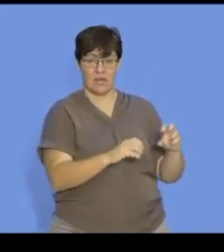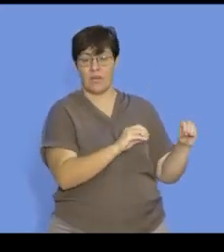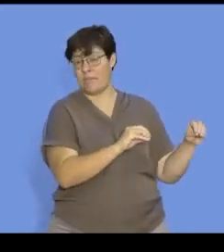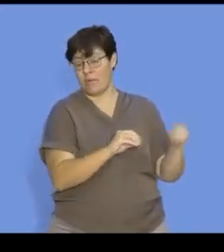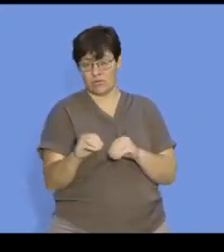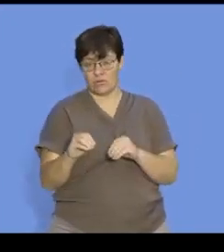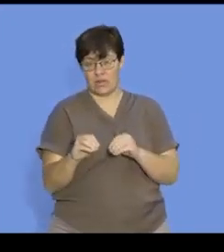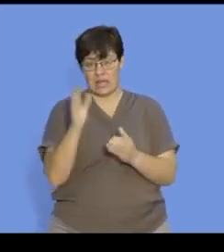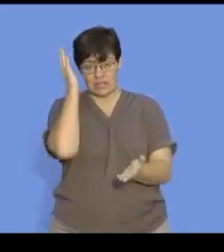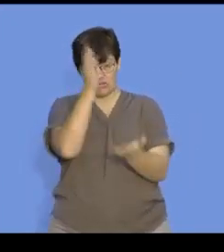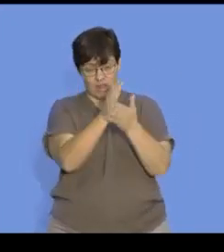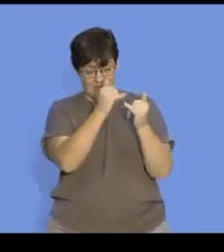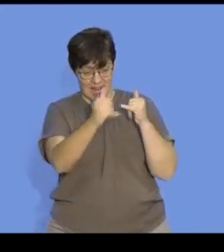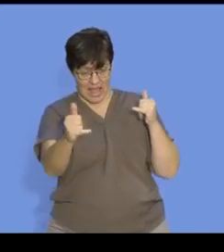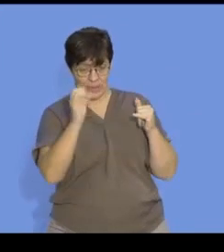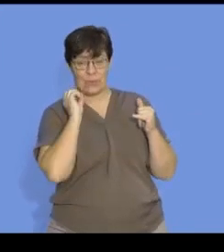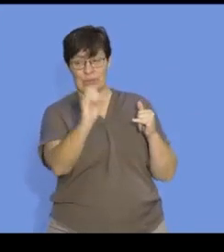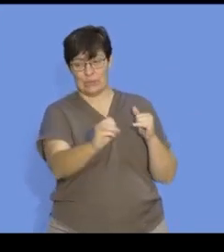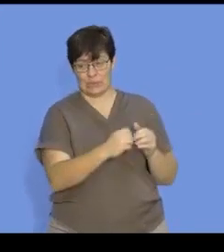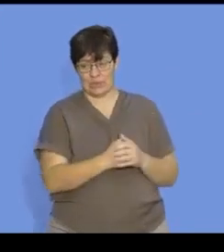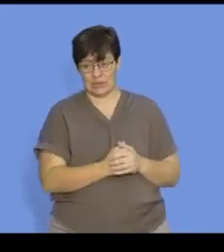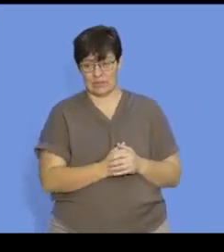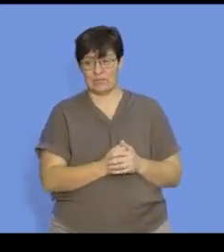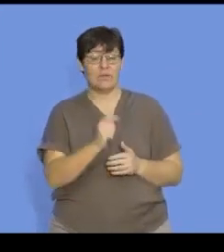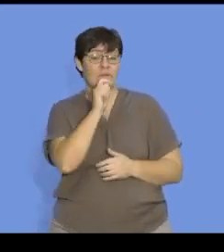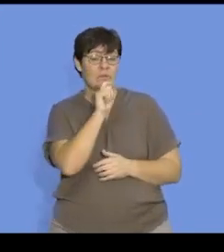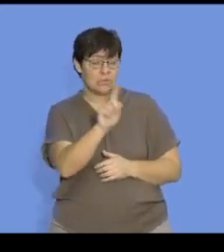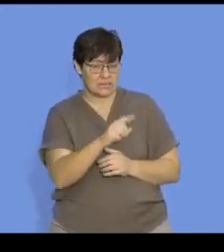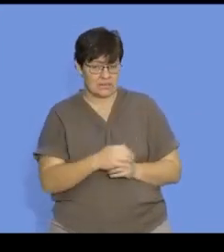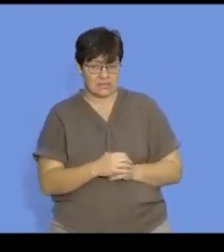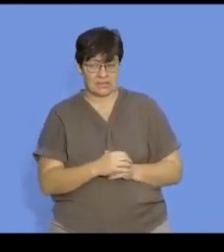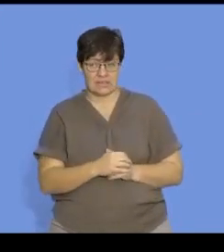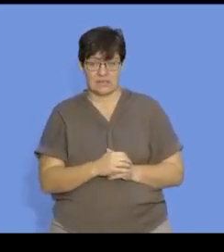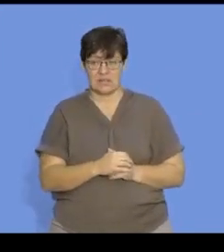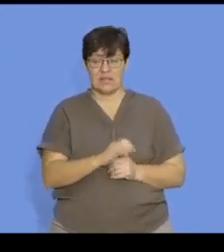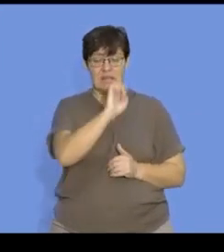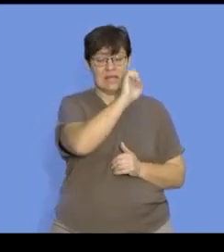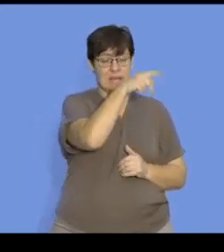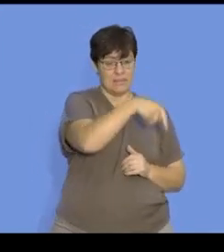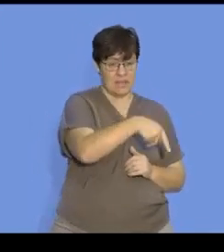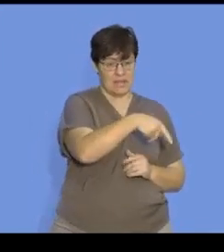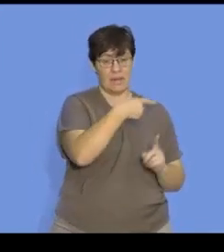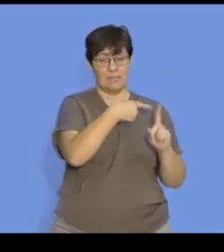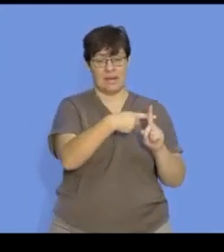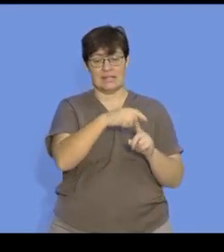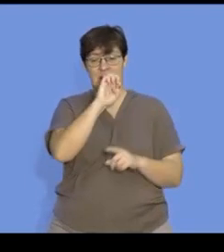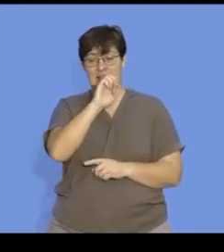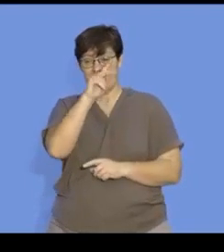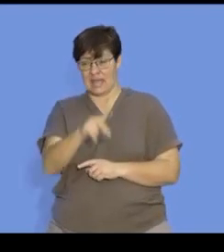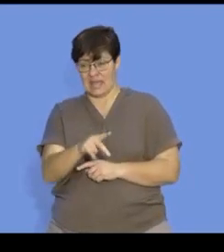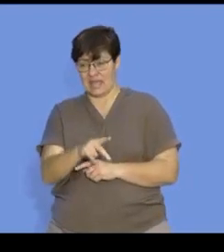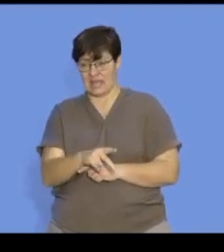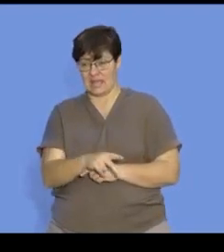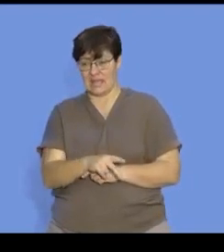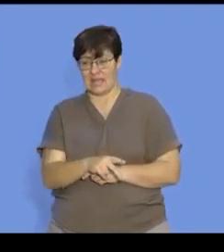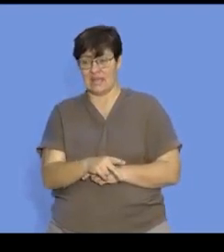straight line. So what are we going to use? Potential energy plus kinetic energy at